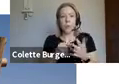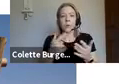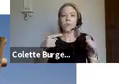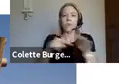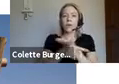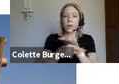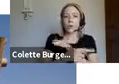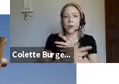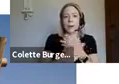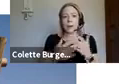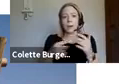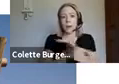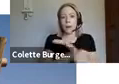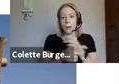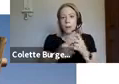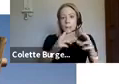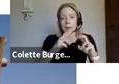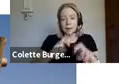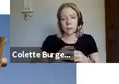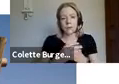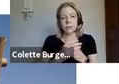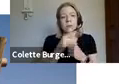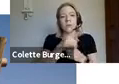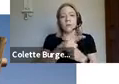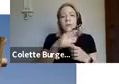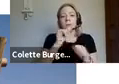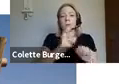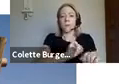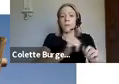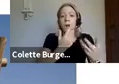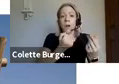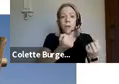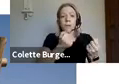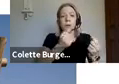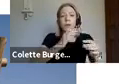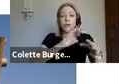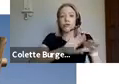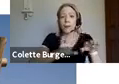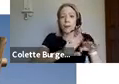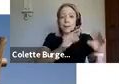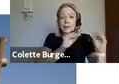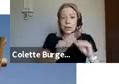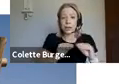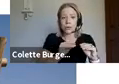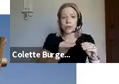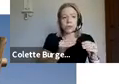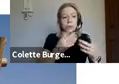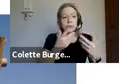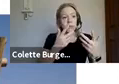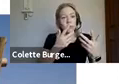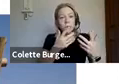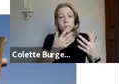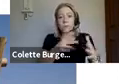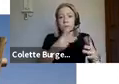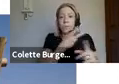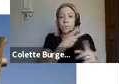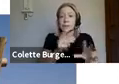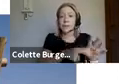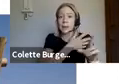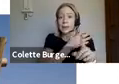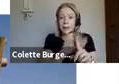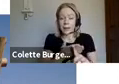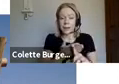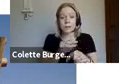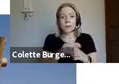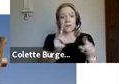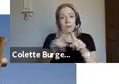learners. Duncan has trained teachers and trainers on inclusive education for 20 years in countries across Europe, Africa